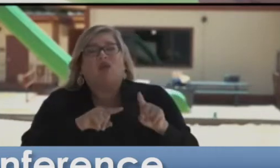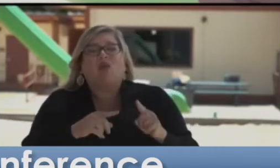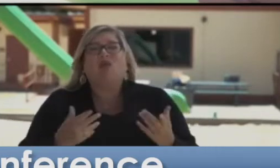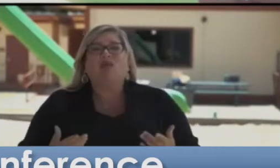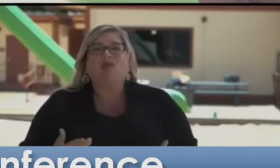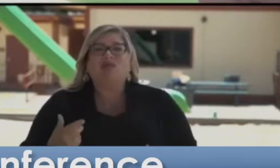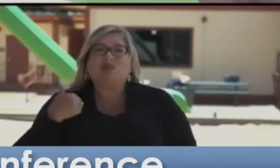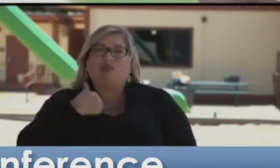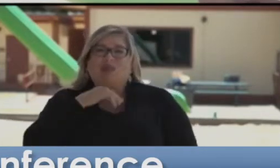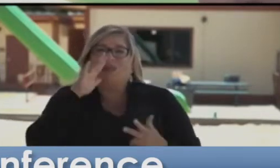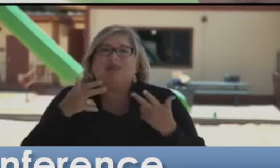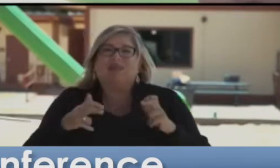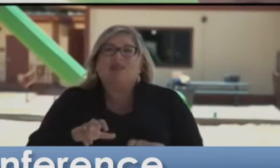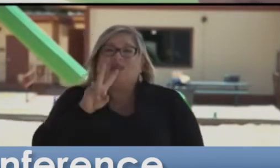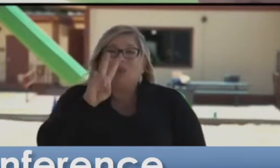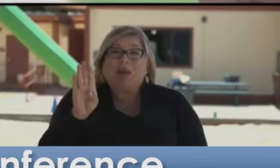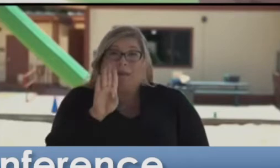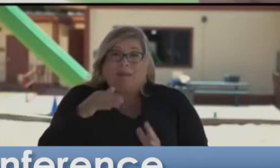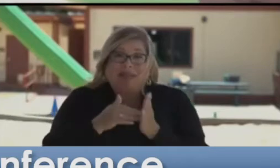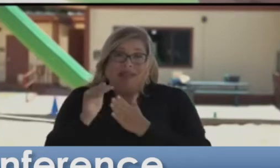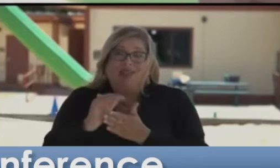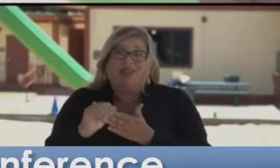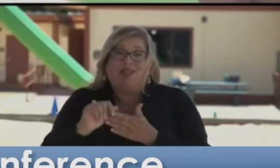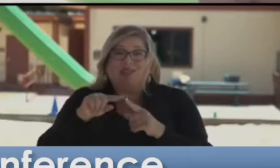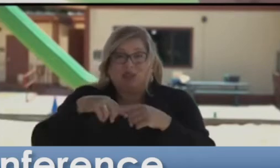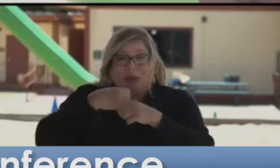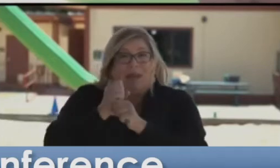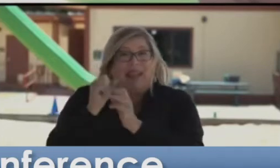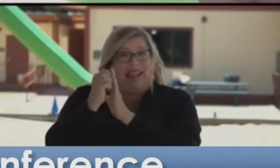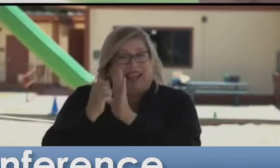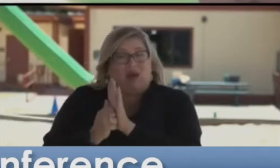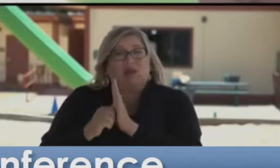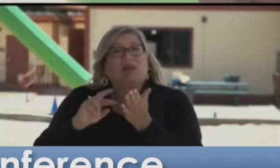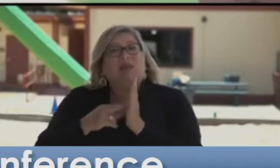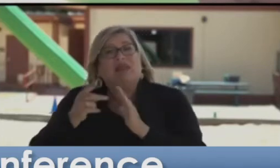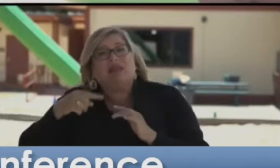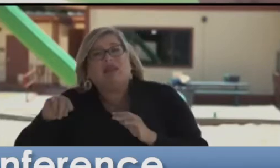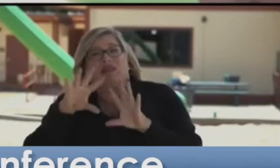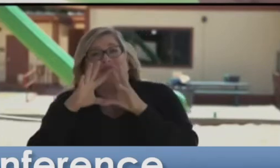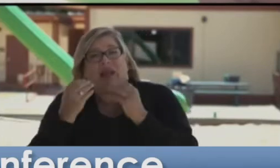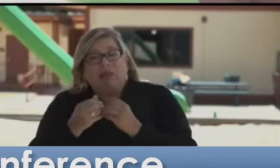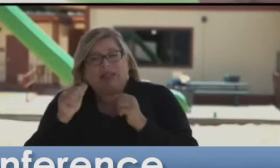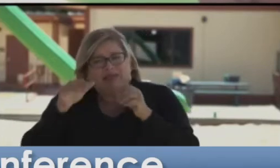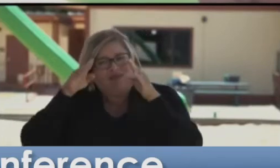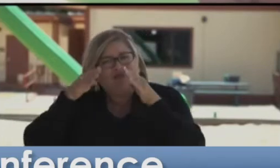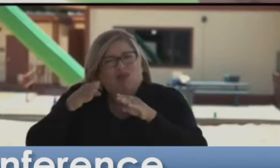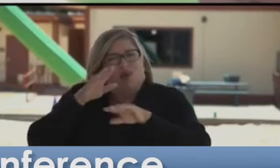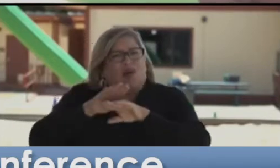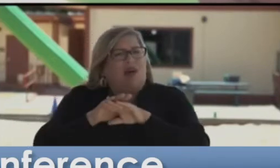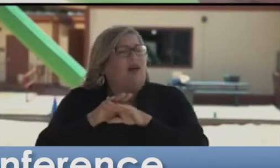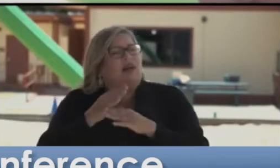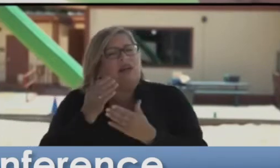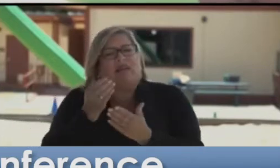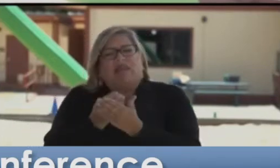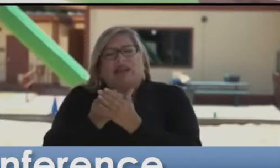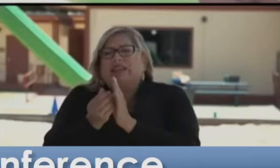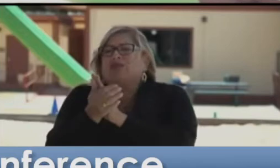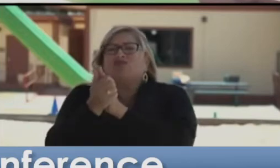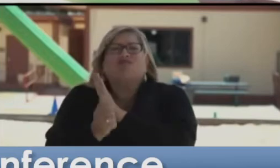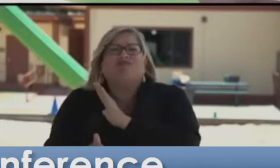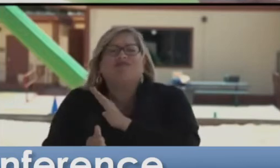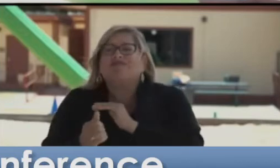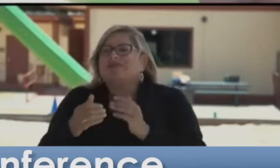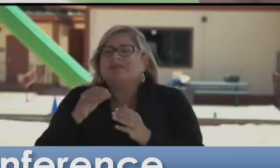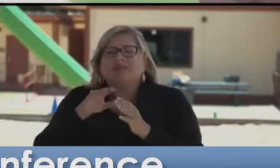these accounts and create the opportunity for families to focus on financial literacy, focus on developing assets,